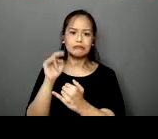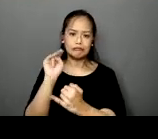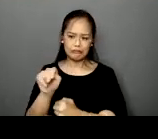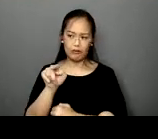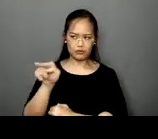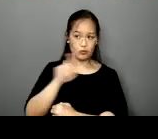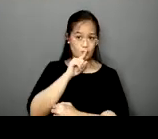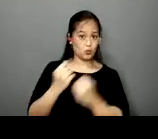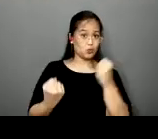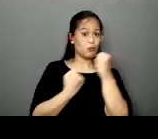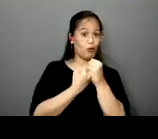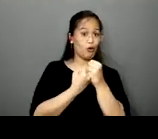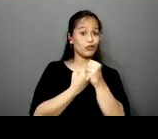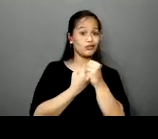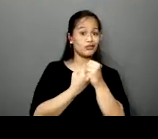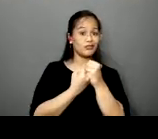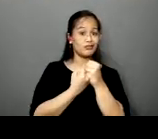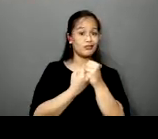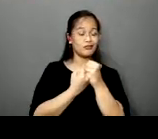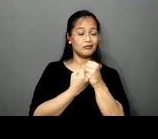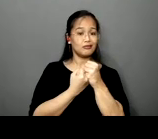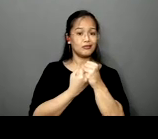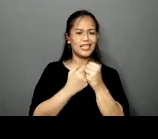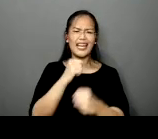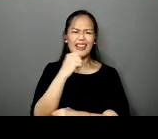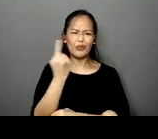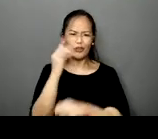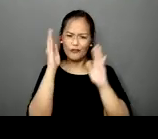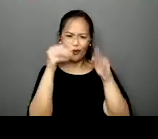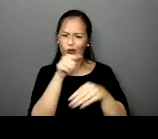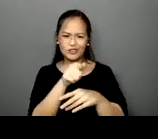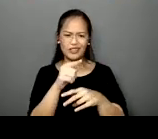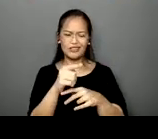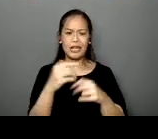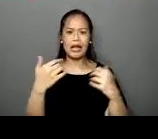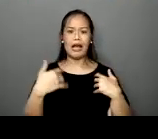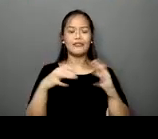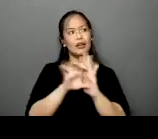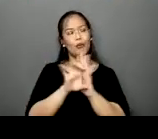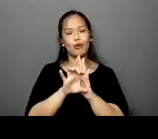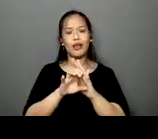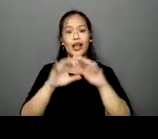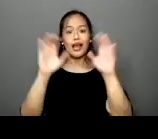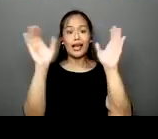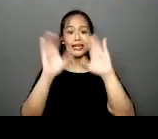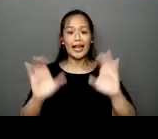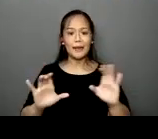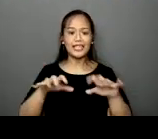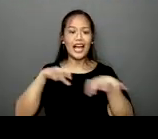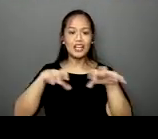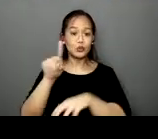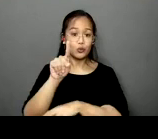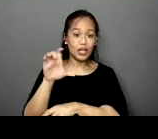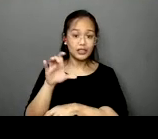this movement. There are actually more than just these mentioned. Climate Action 100, Investor Agenda, even the Paris